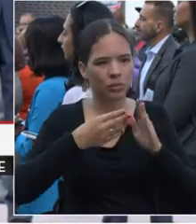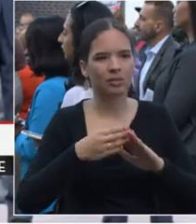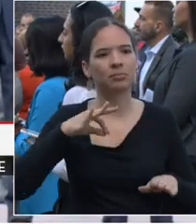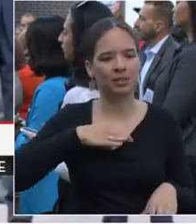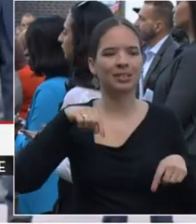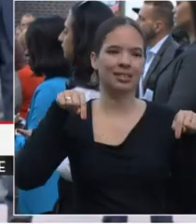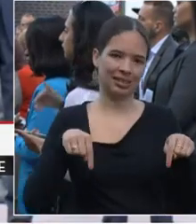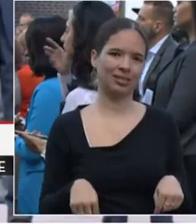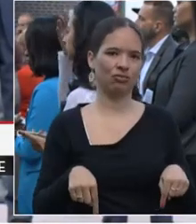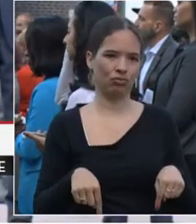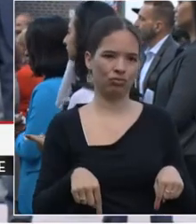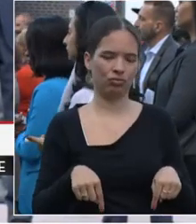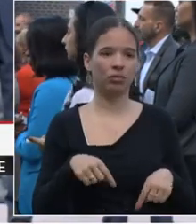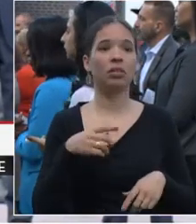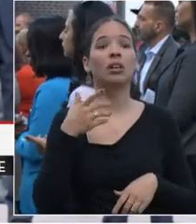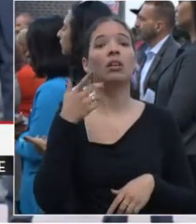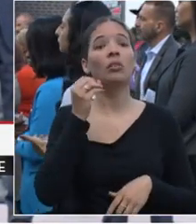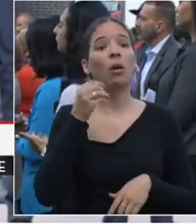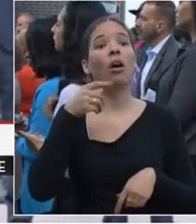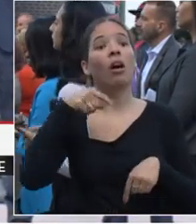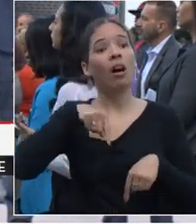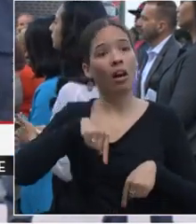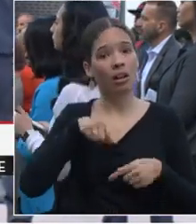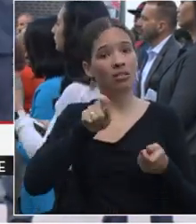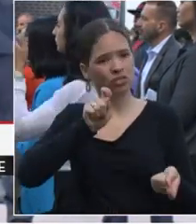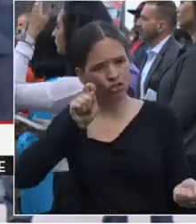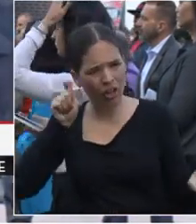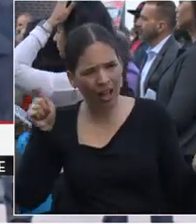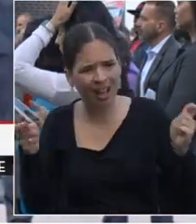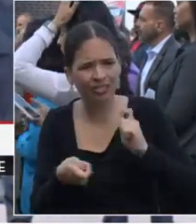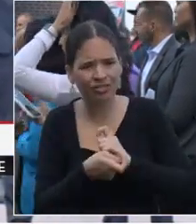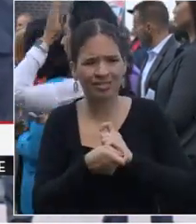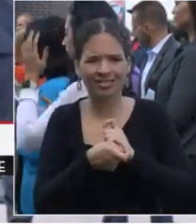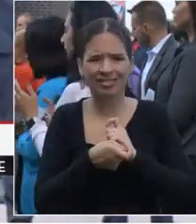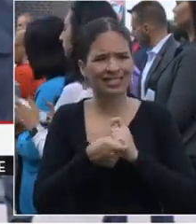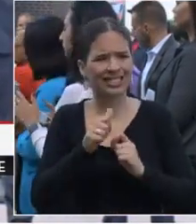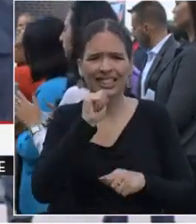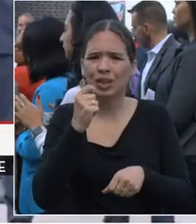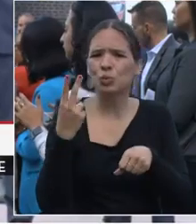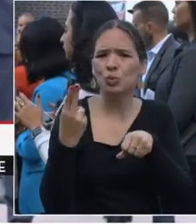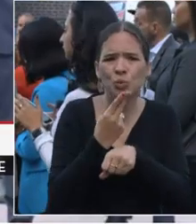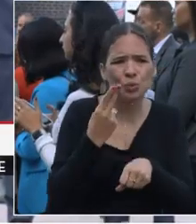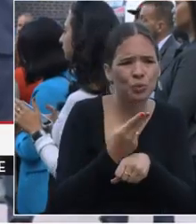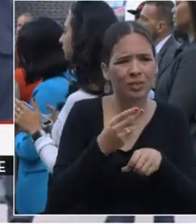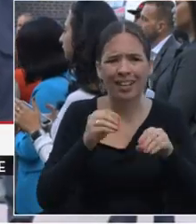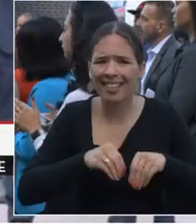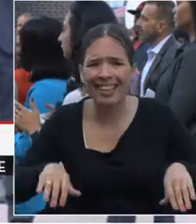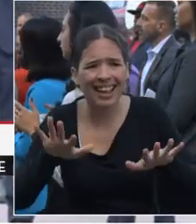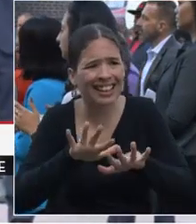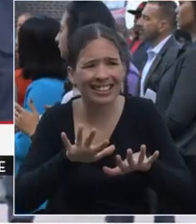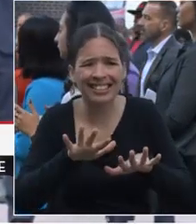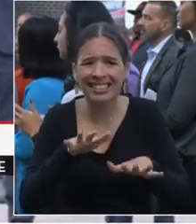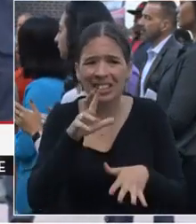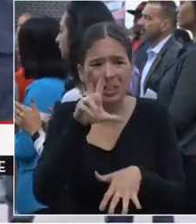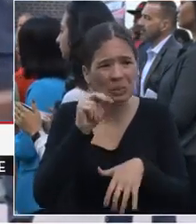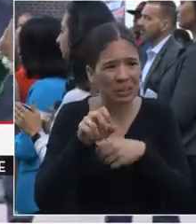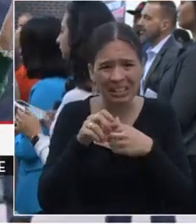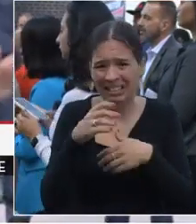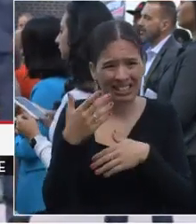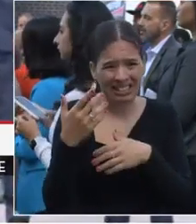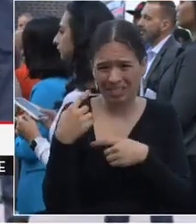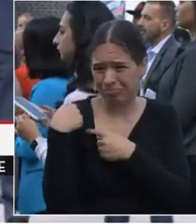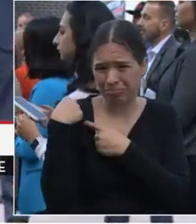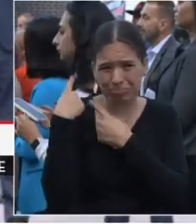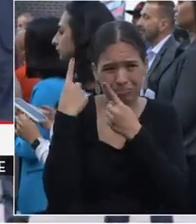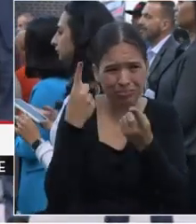We transformed underutilized, and 30 years ago, residents, are there any 30-year plus residents